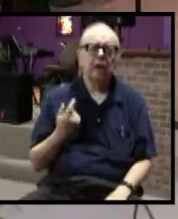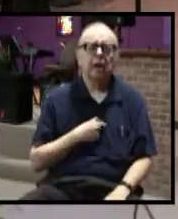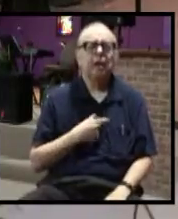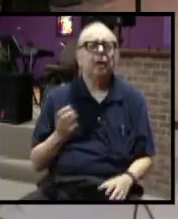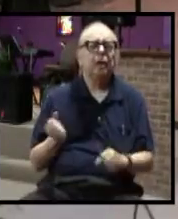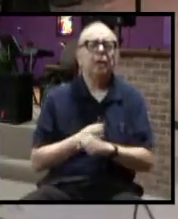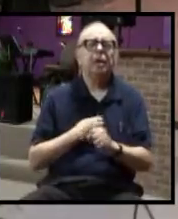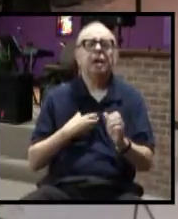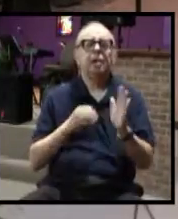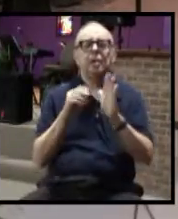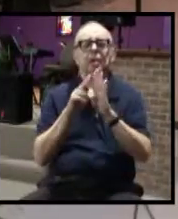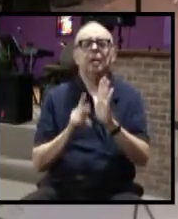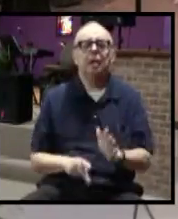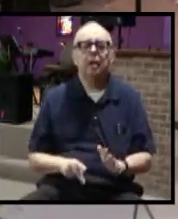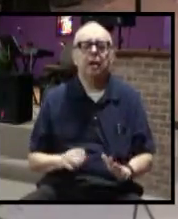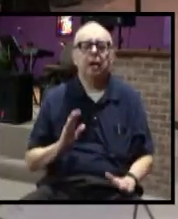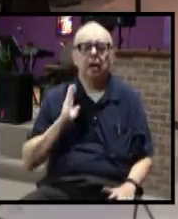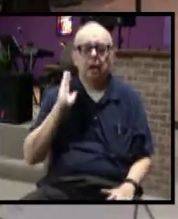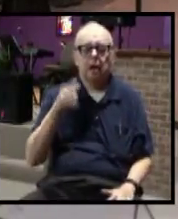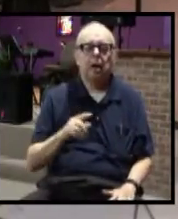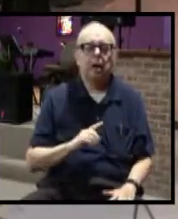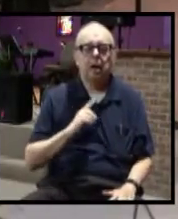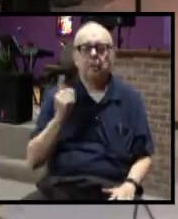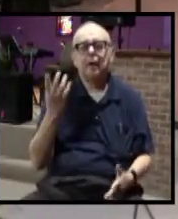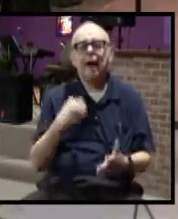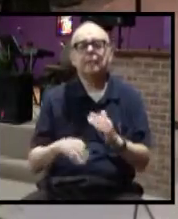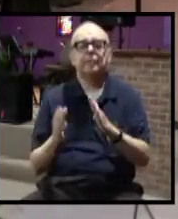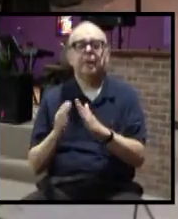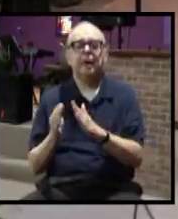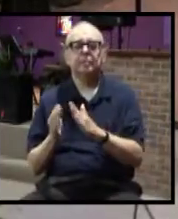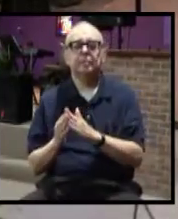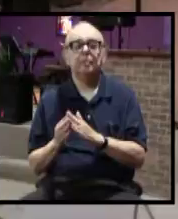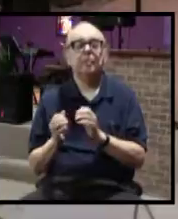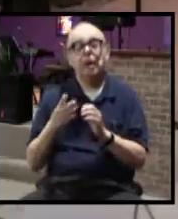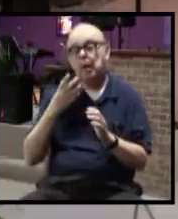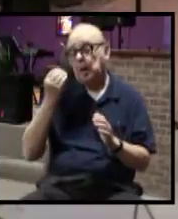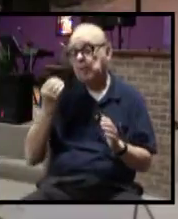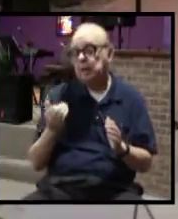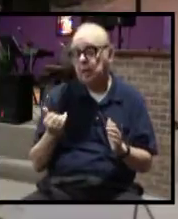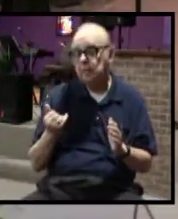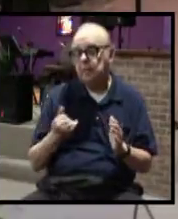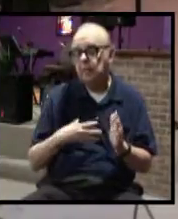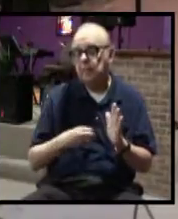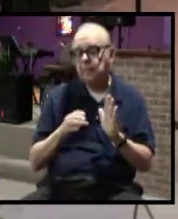here. We're all going to get leprosy, and we're all going to have to go out of town.